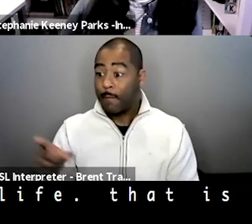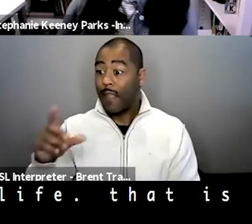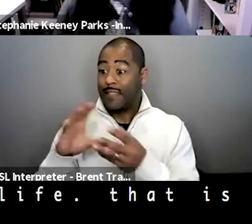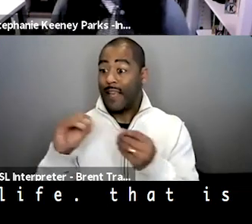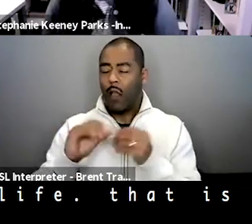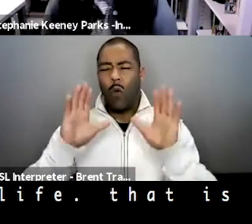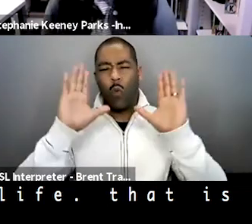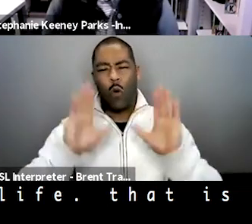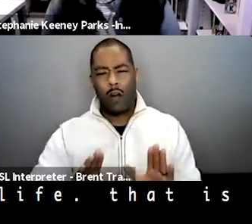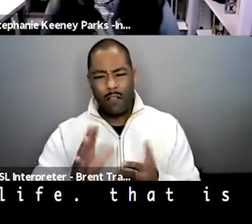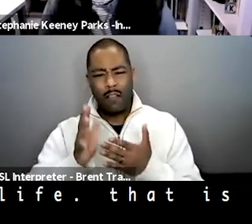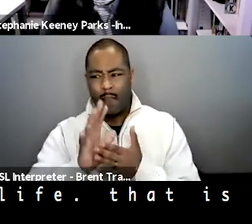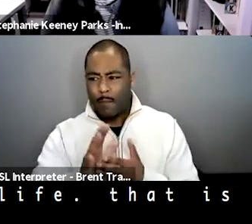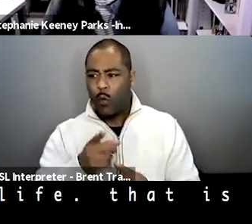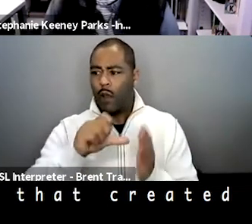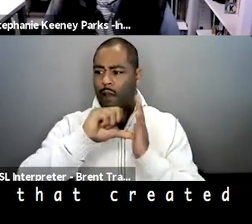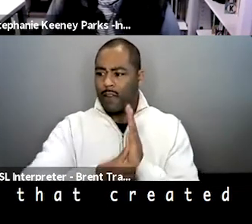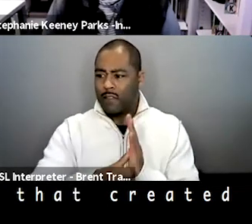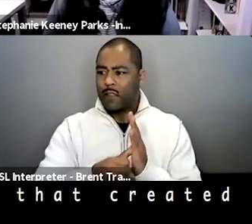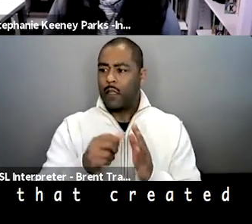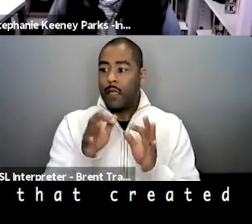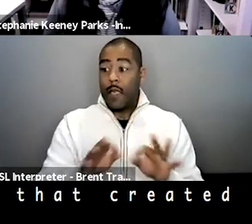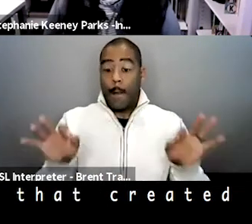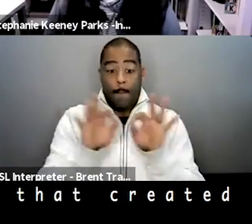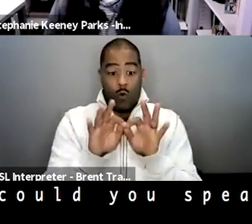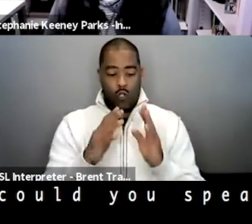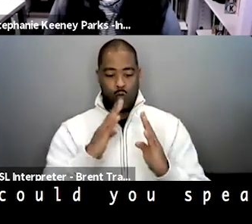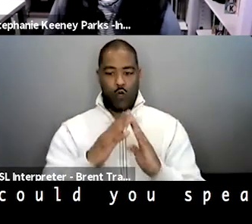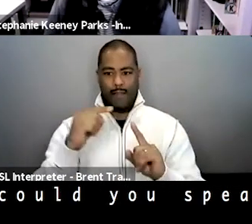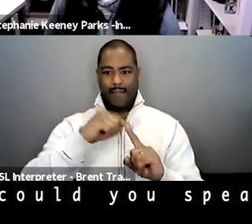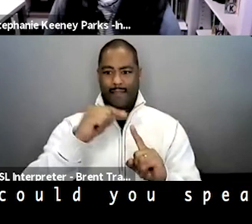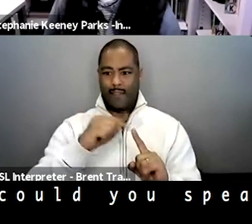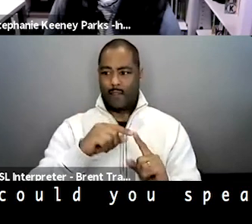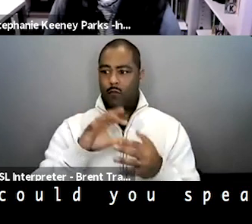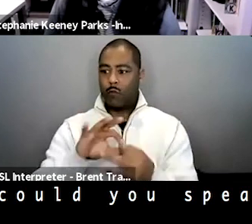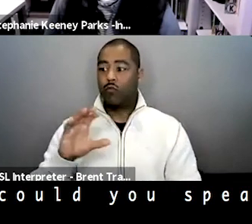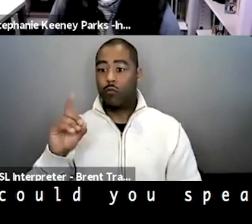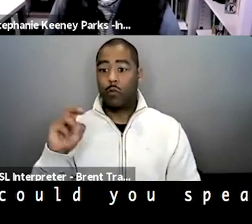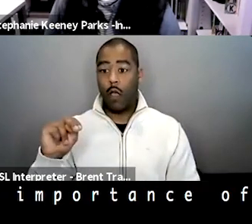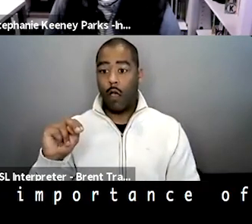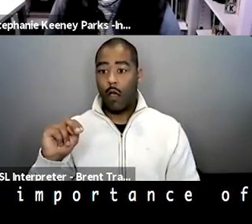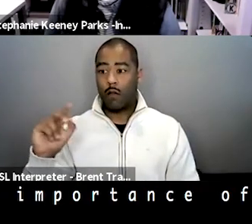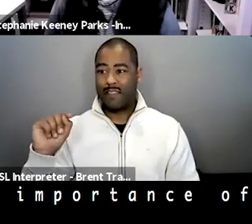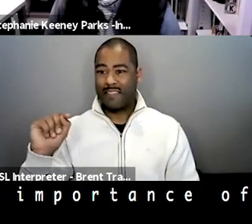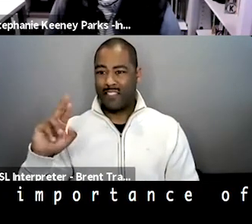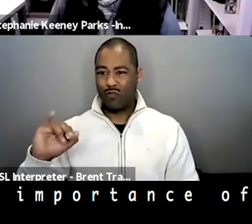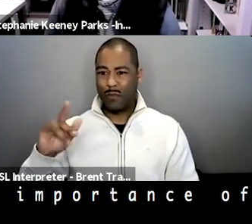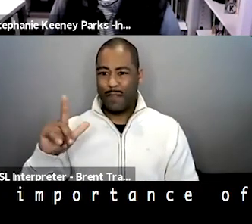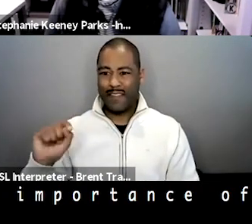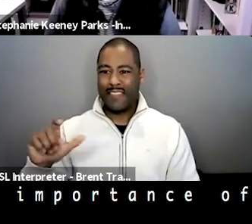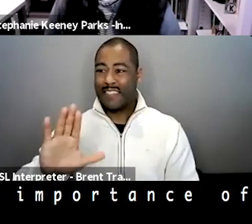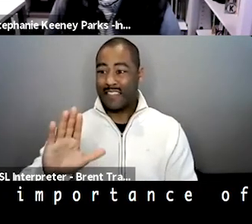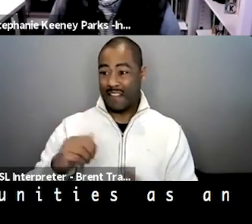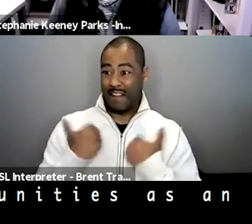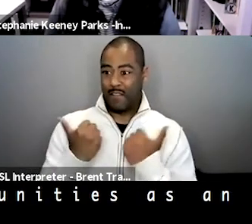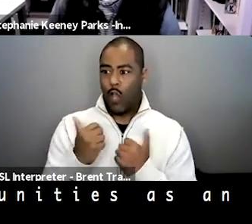the importance of community on Don T's life. That is a large community that created his success. Could you speak about